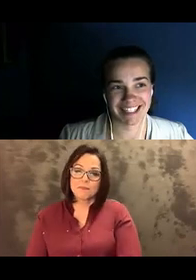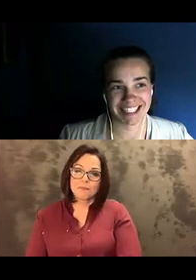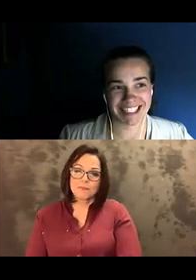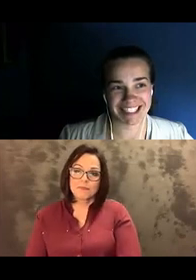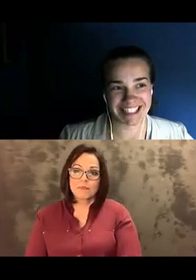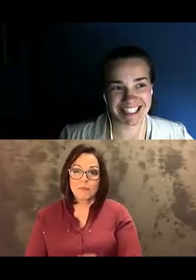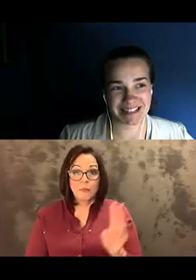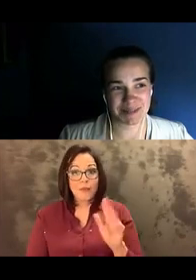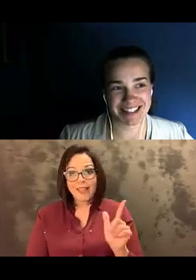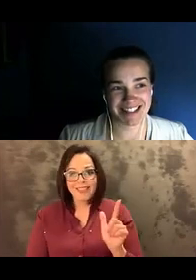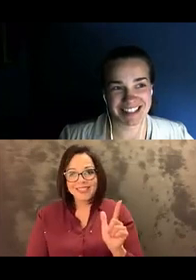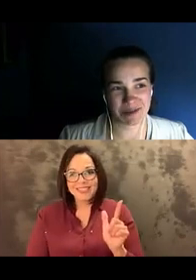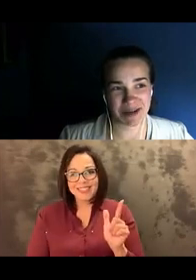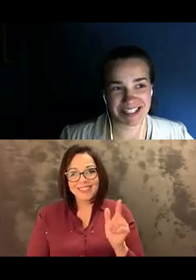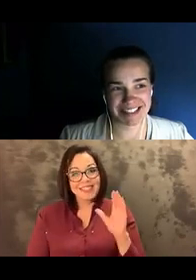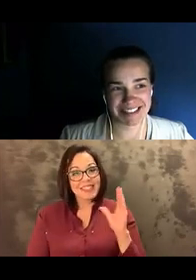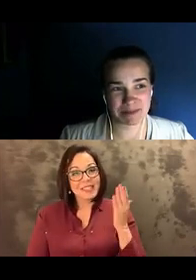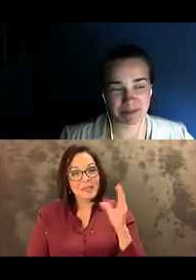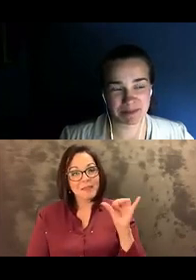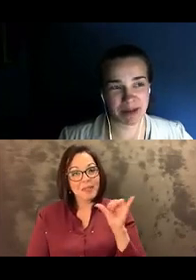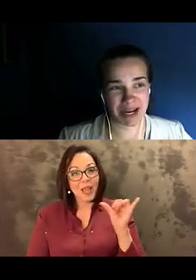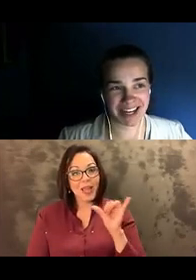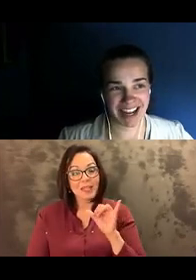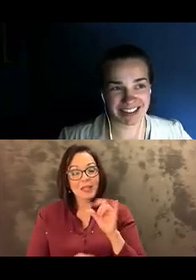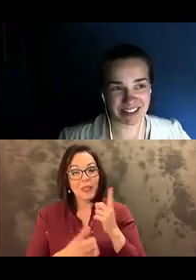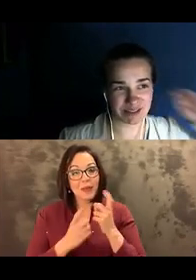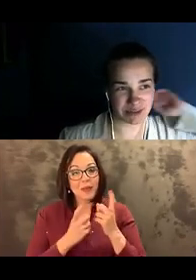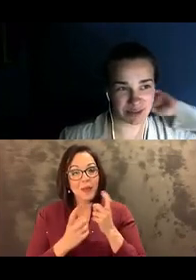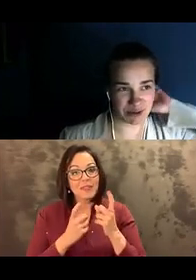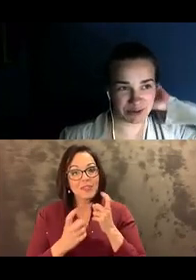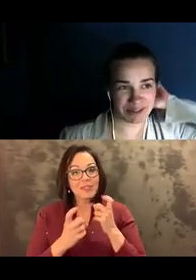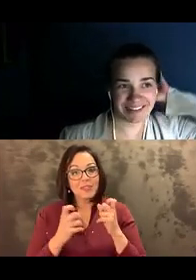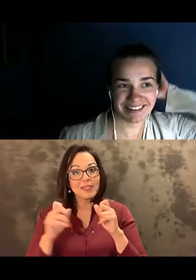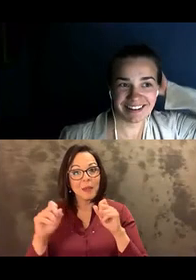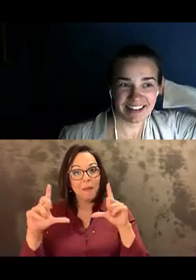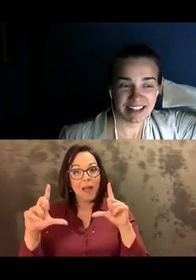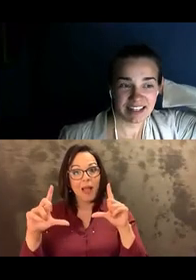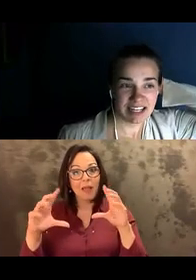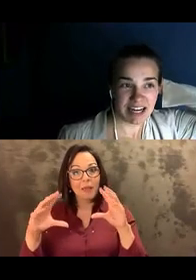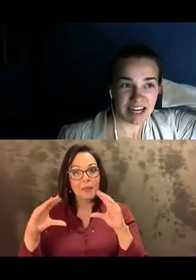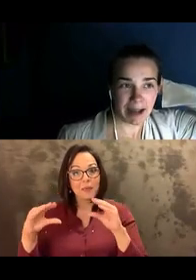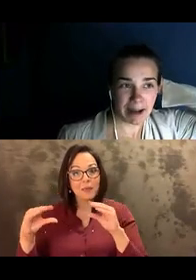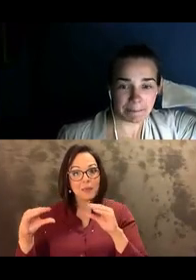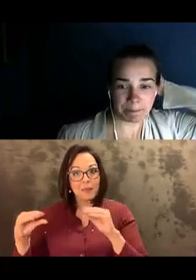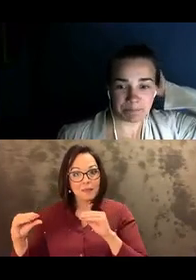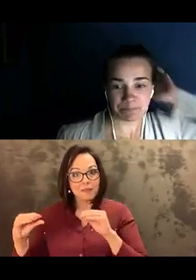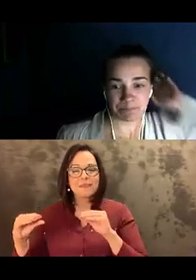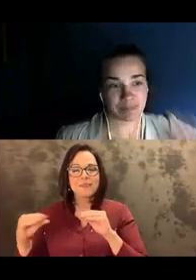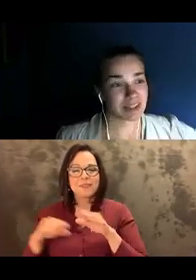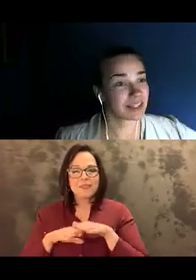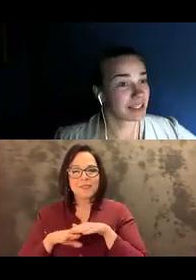Well, it seems the questions pod has slowed.